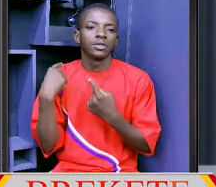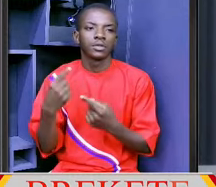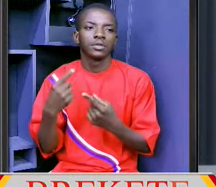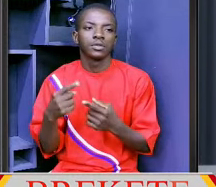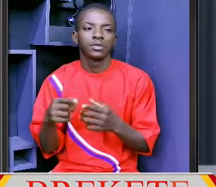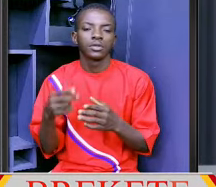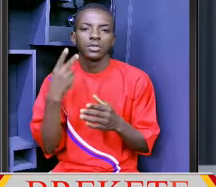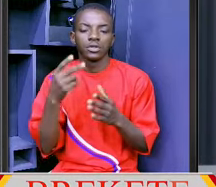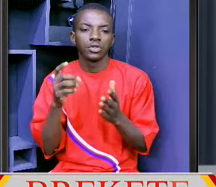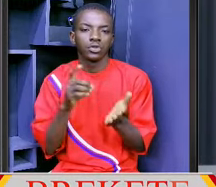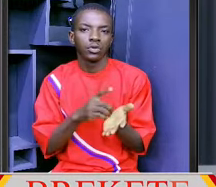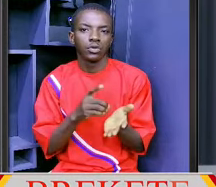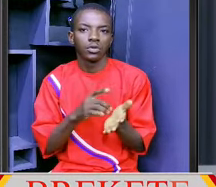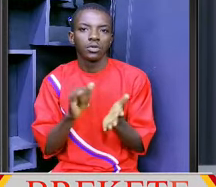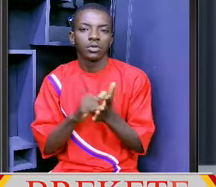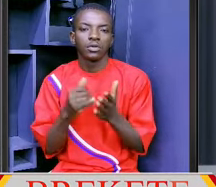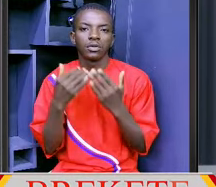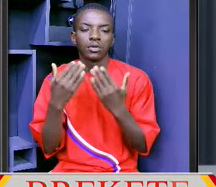I don't go see the doctor.